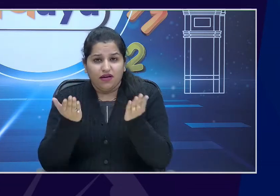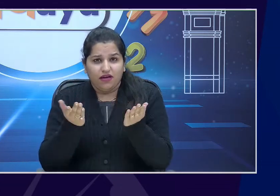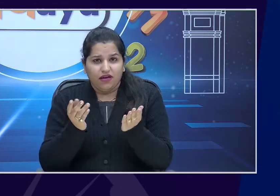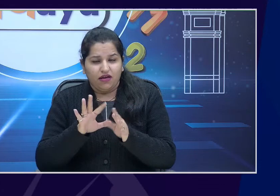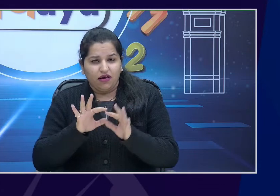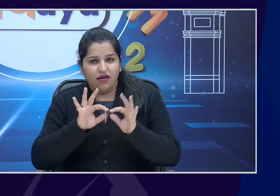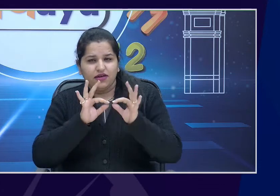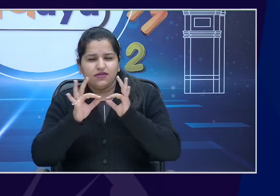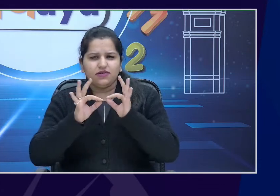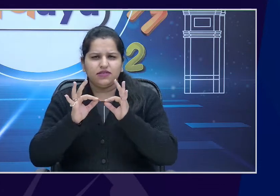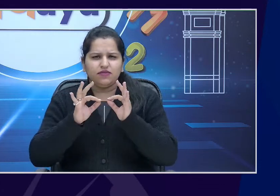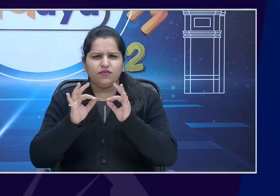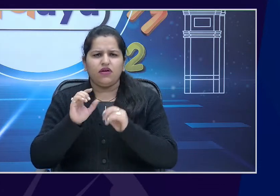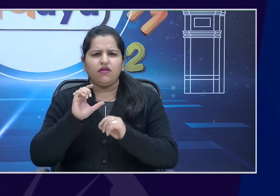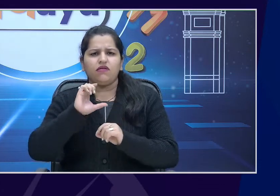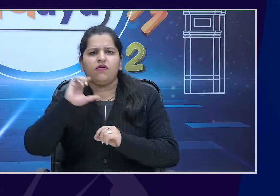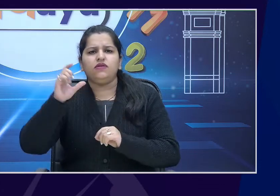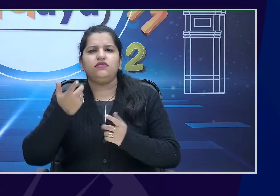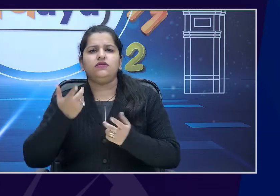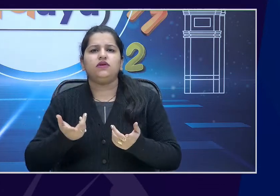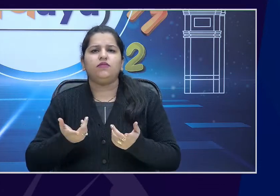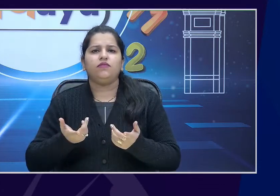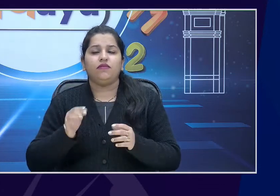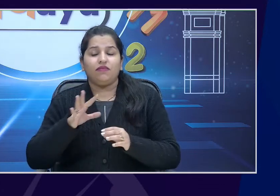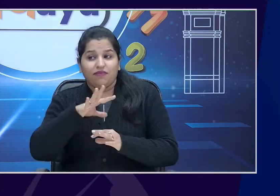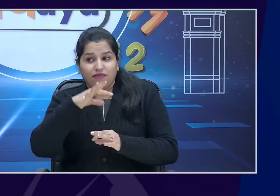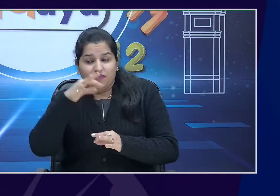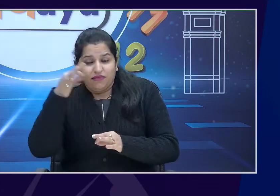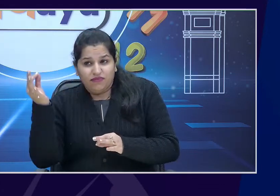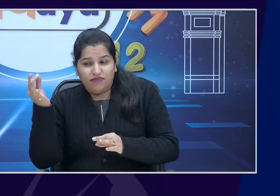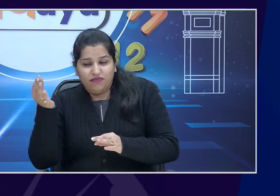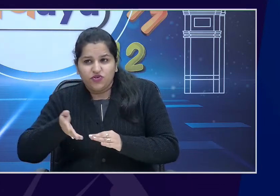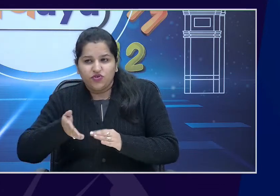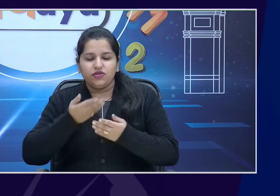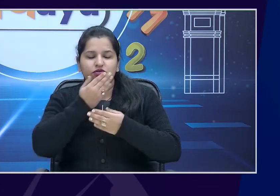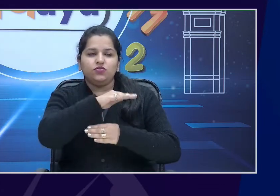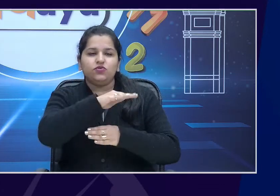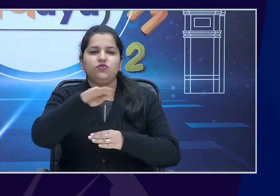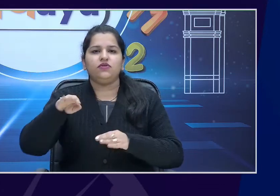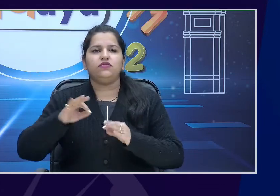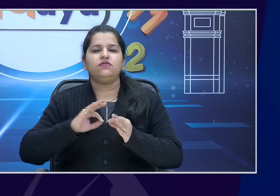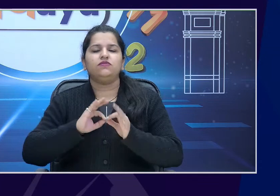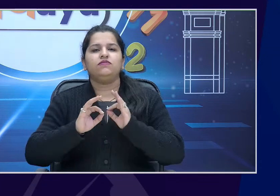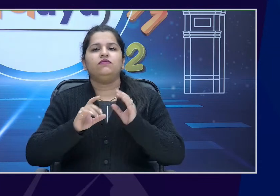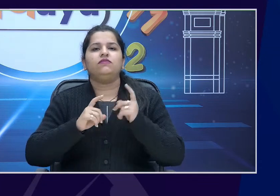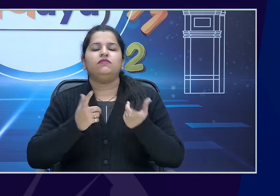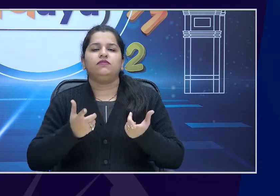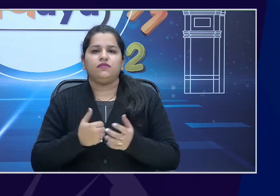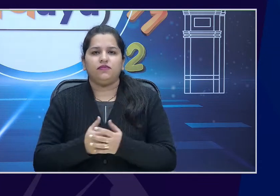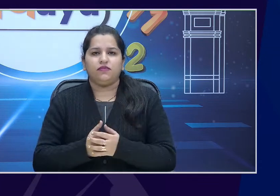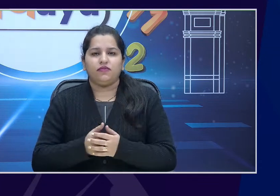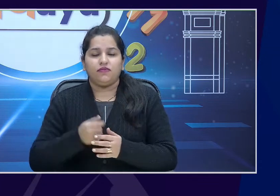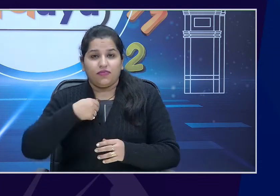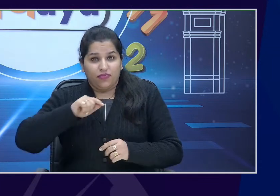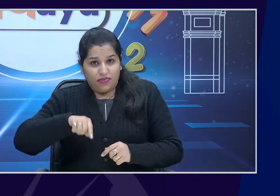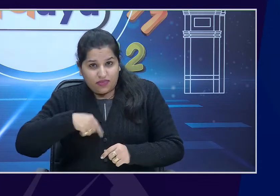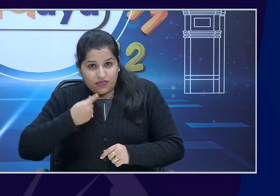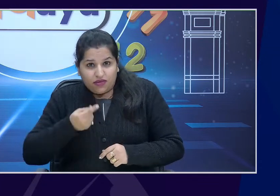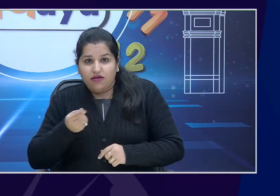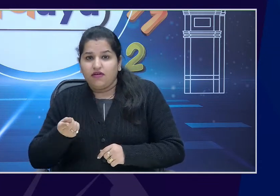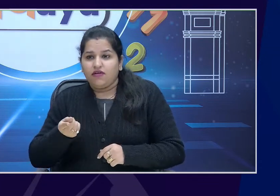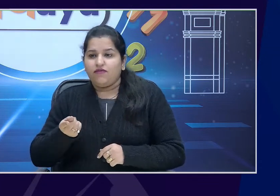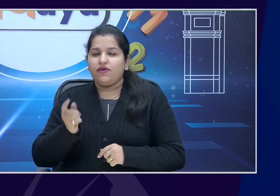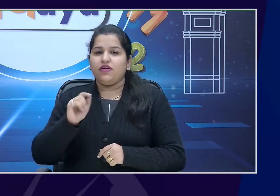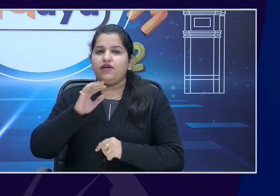will you explain this concept of diary to our special children's, ma'am? Okay. Now here we see